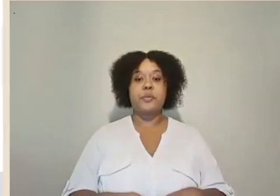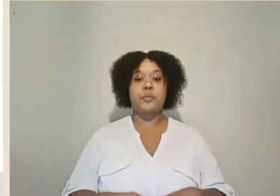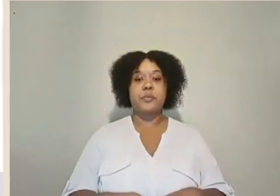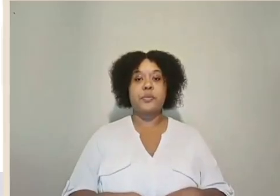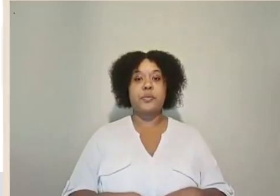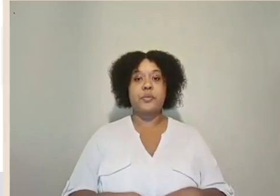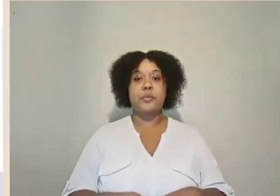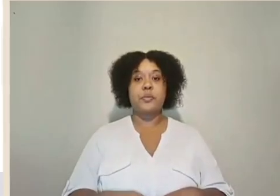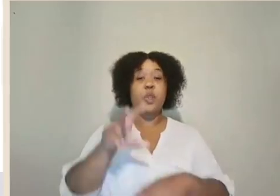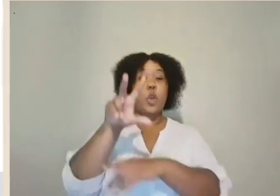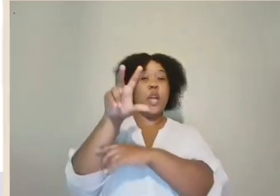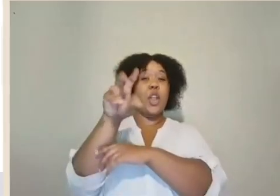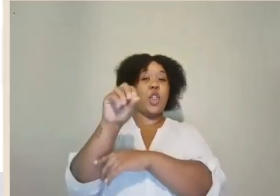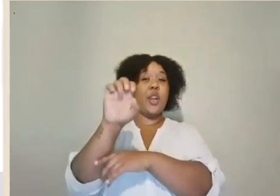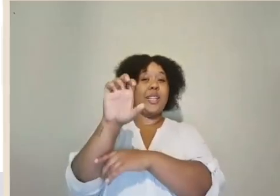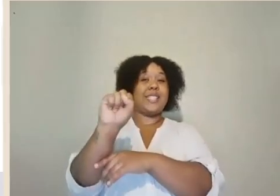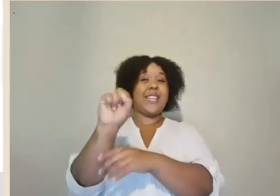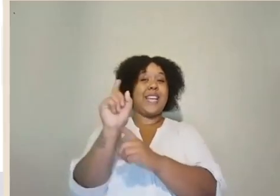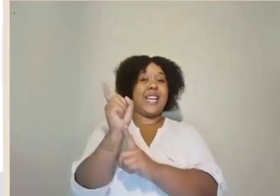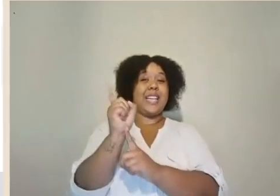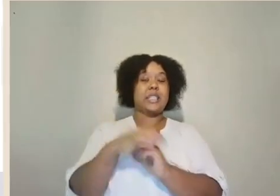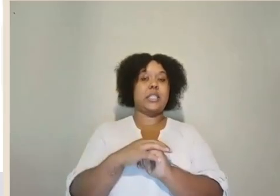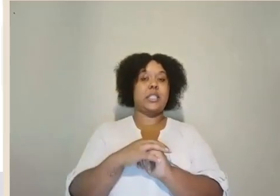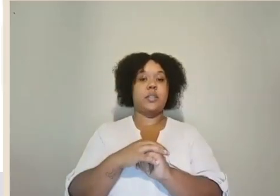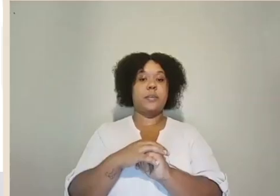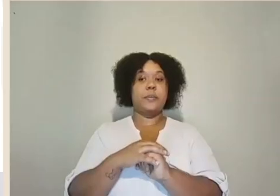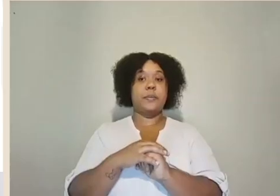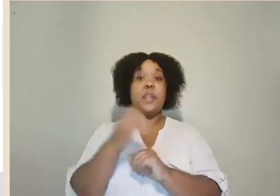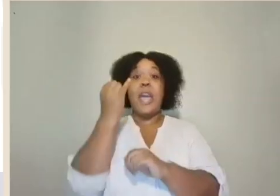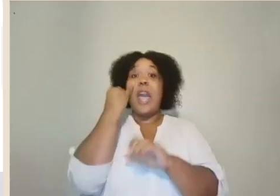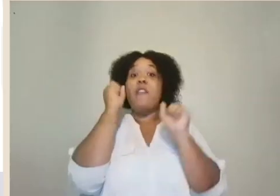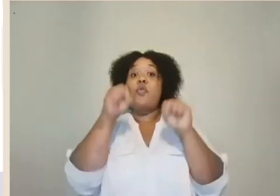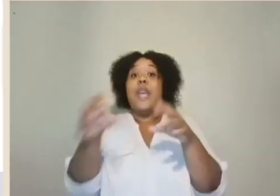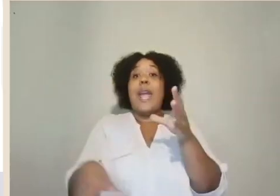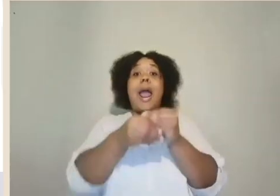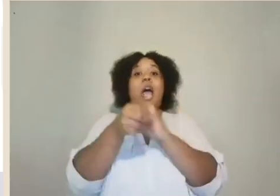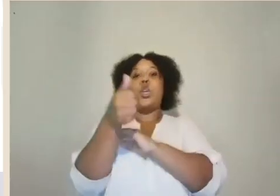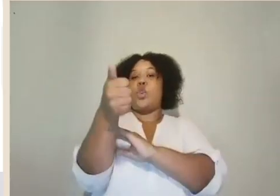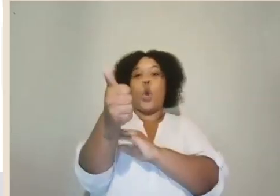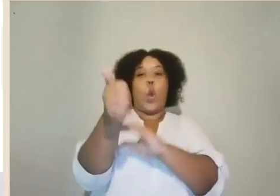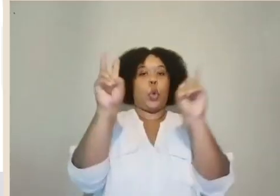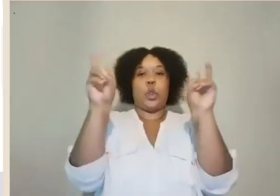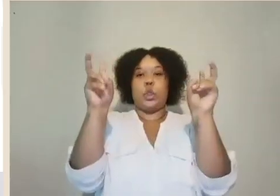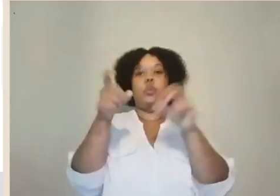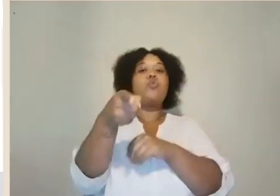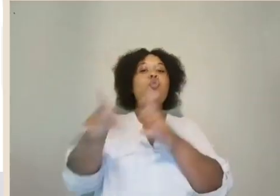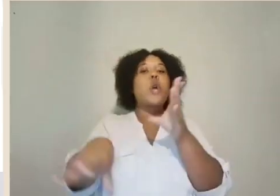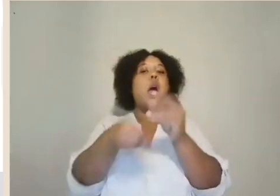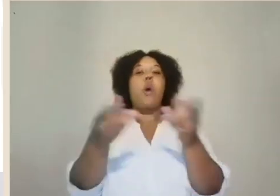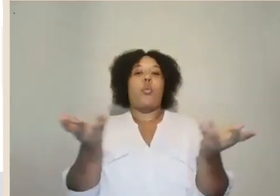30 more seconds to see what else we can come up with. If you could add your own modules, what would you add for high school students? What do you think